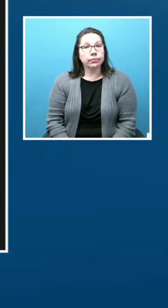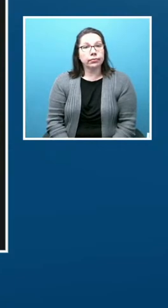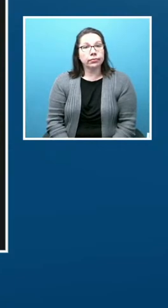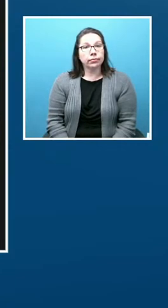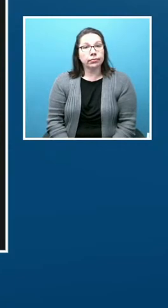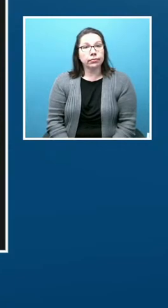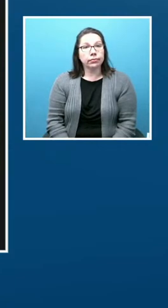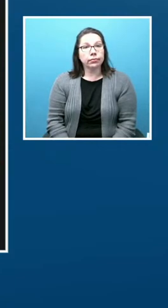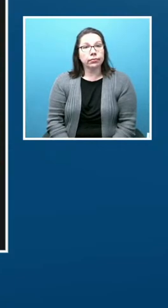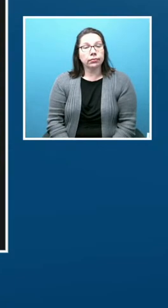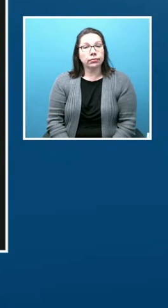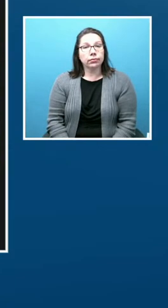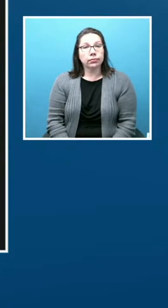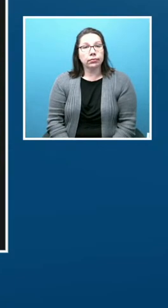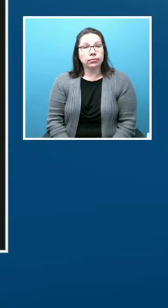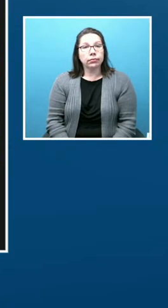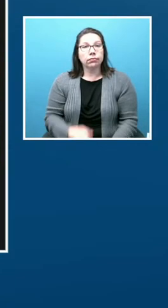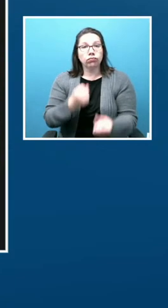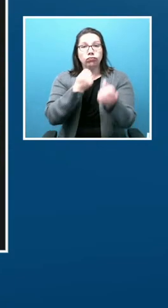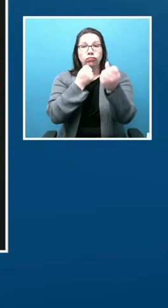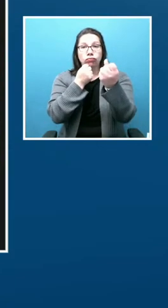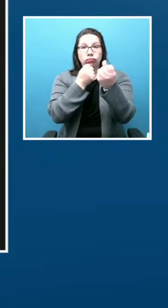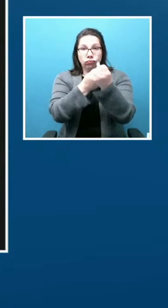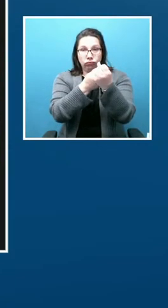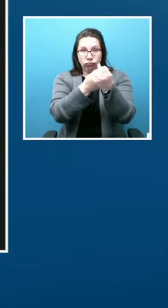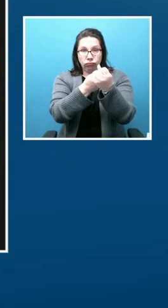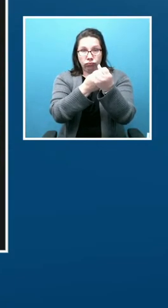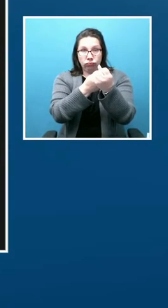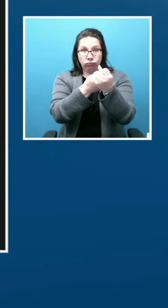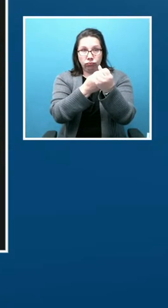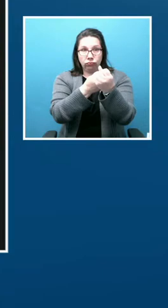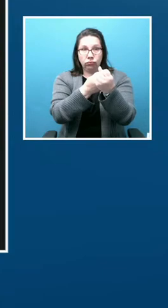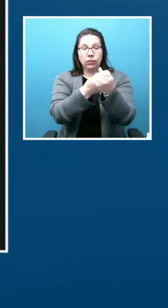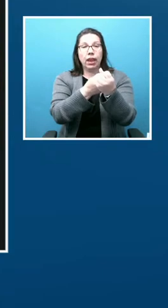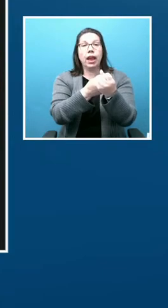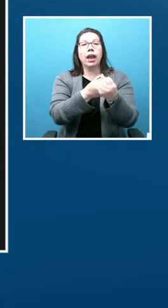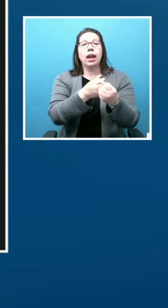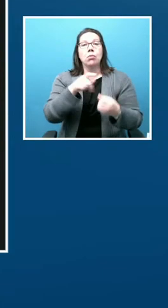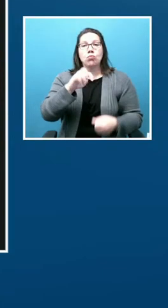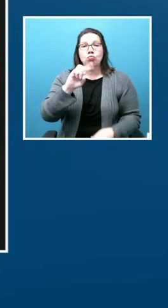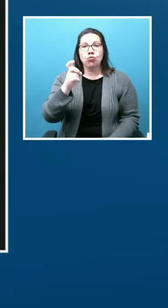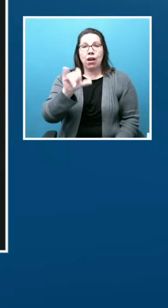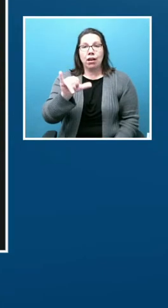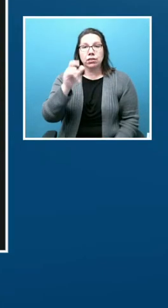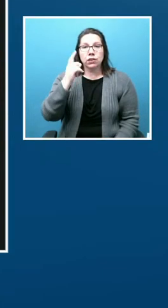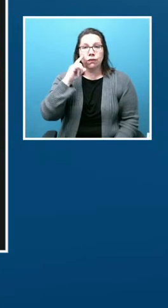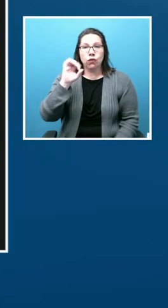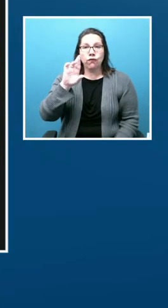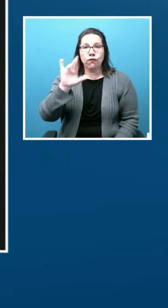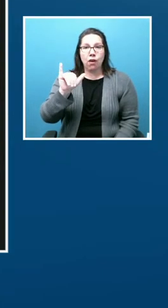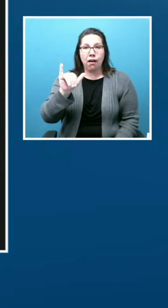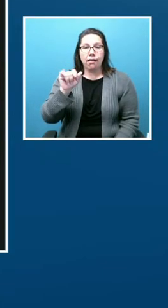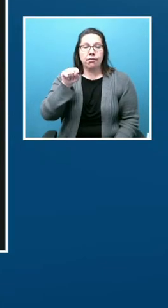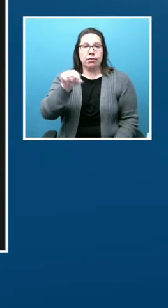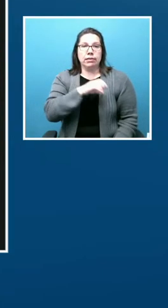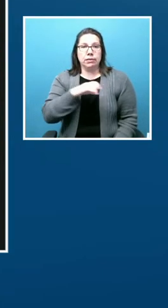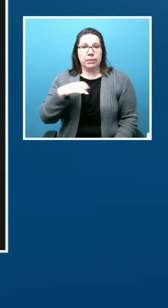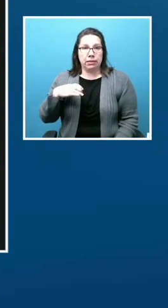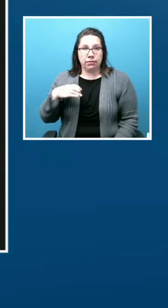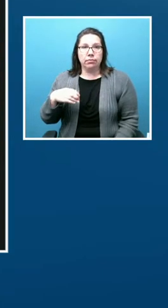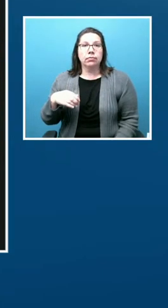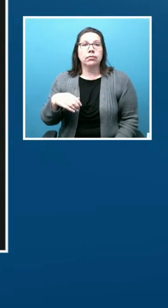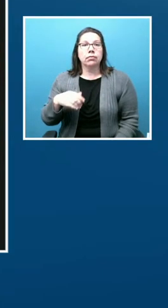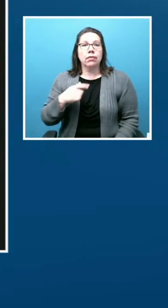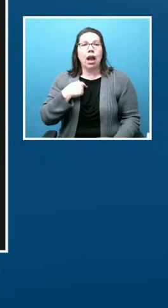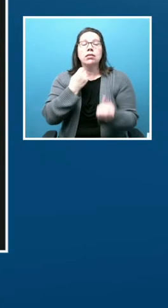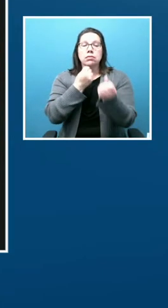I want to vote in favor of the resolution, and I'm voting a proxy for Mr. Fry on this committee, and I